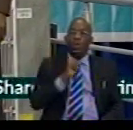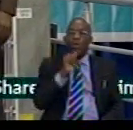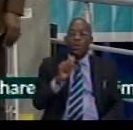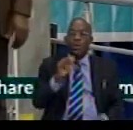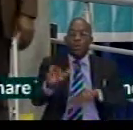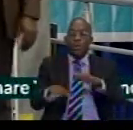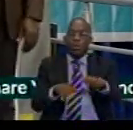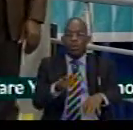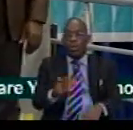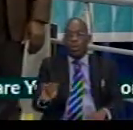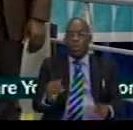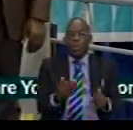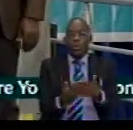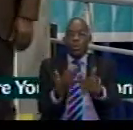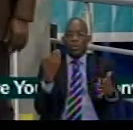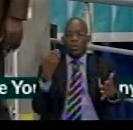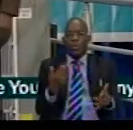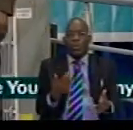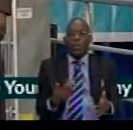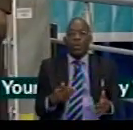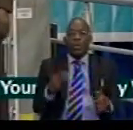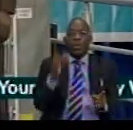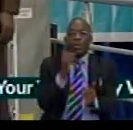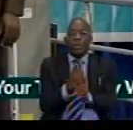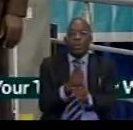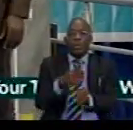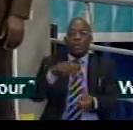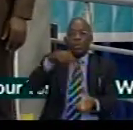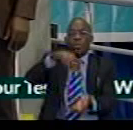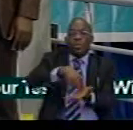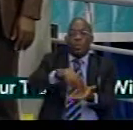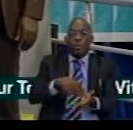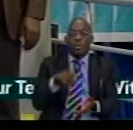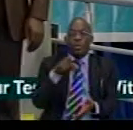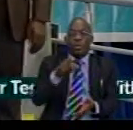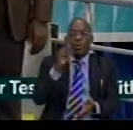Just get up. You will walk.